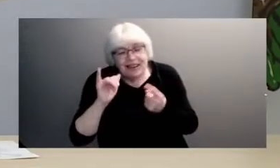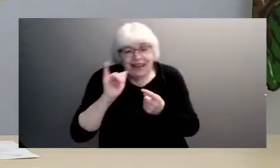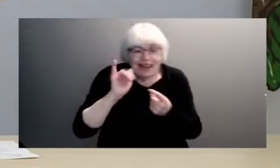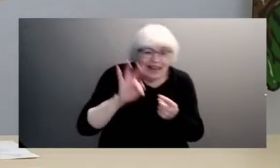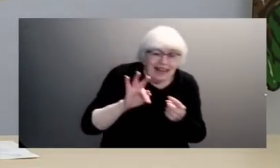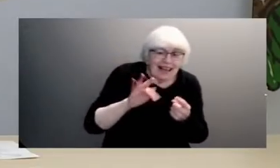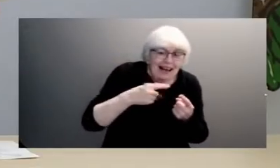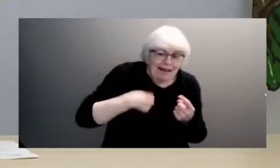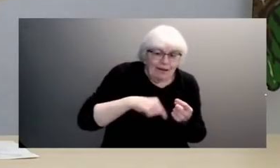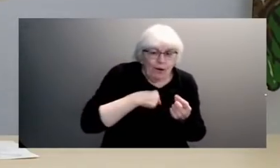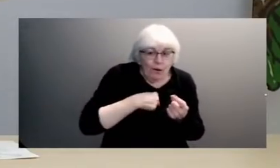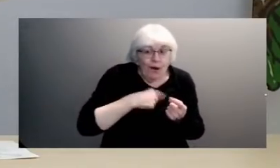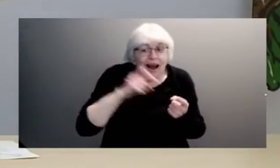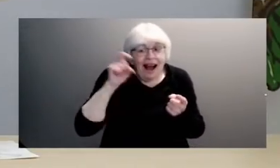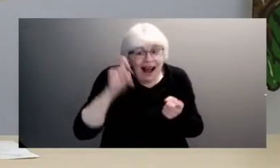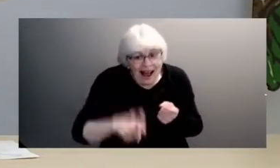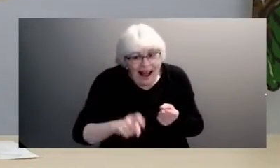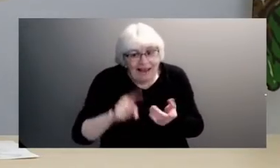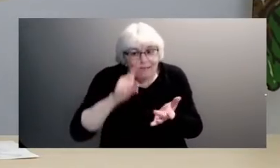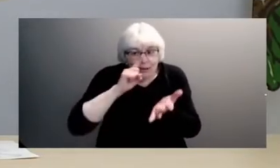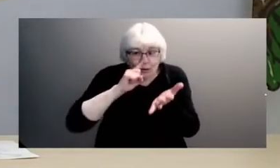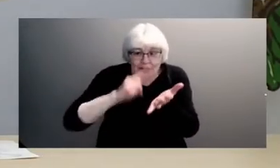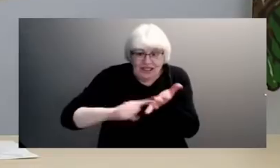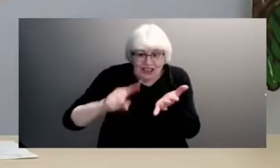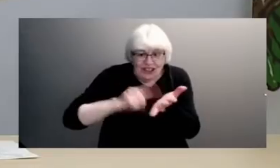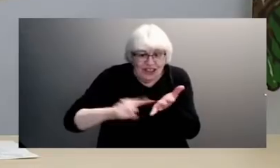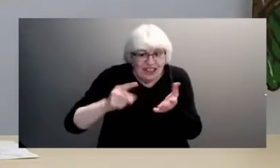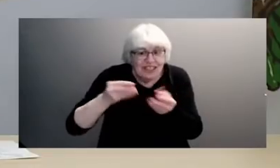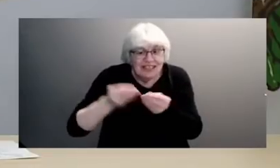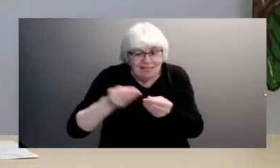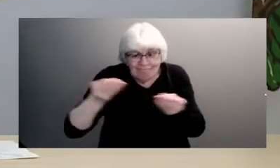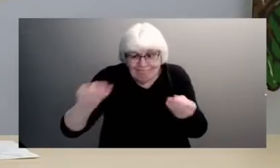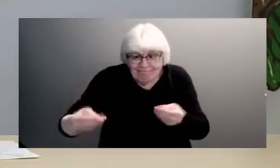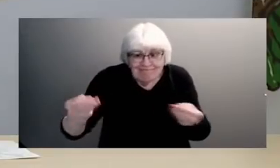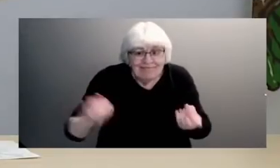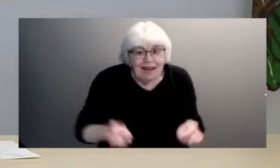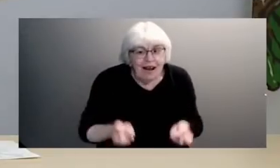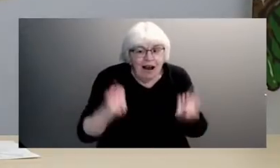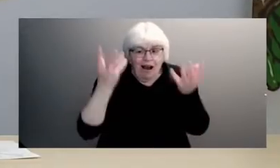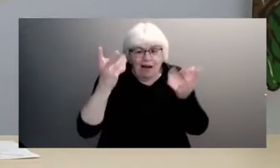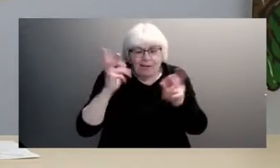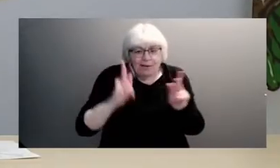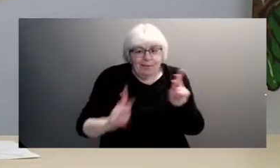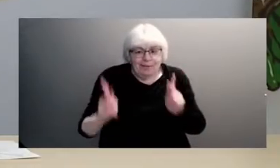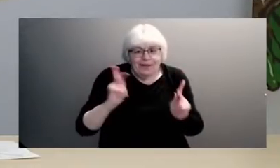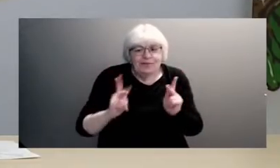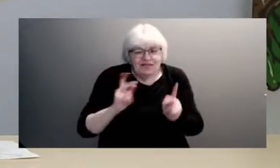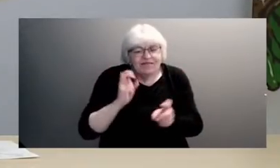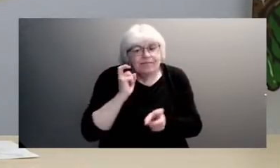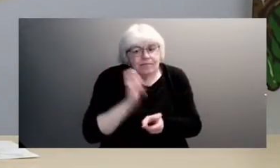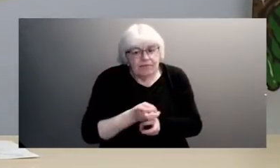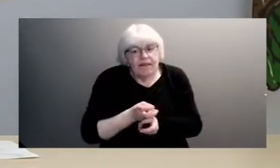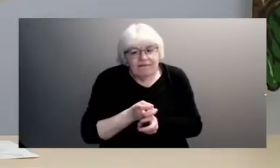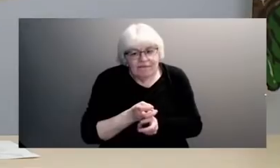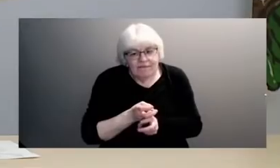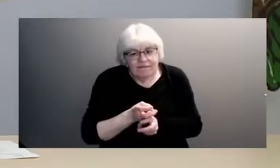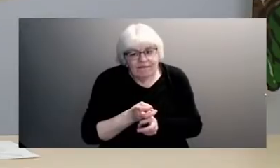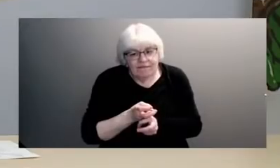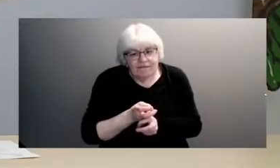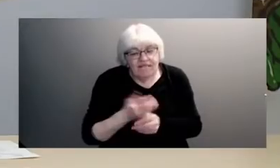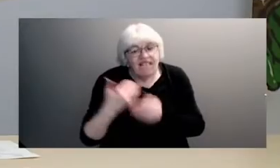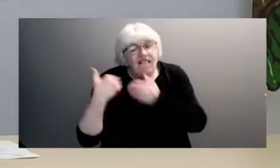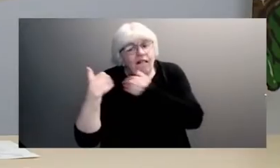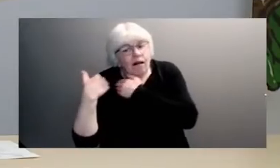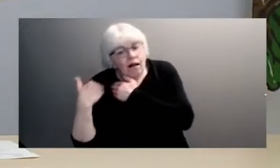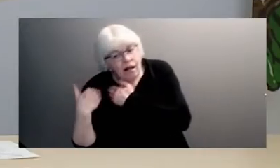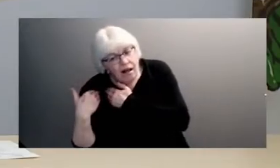come, but at the same time trying to minimize that impact. And that's what I'm hopefully we're going to do. And we have done